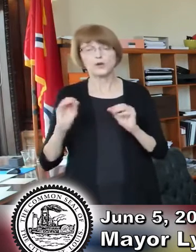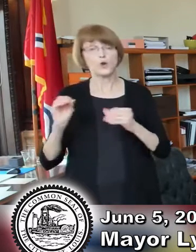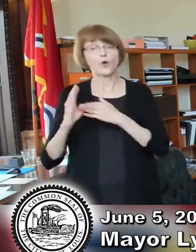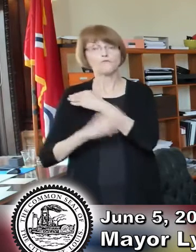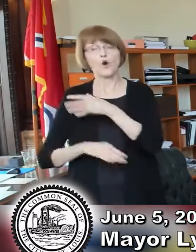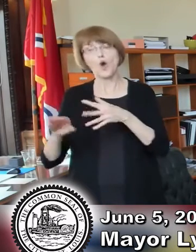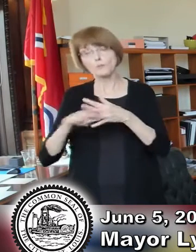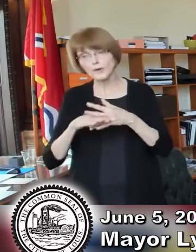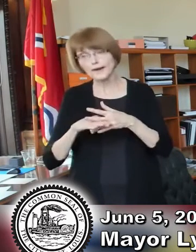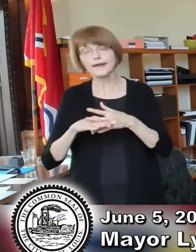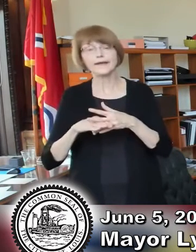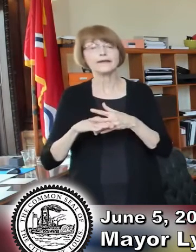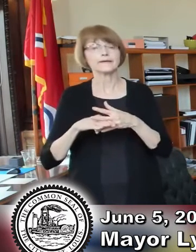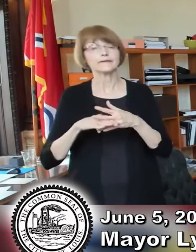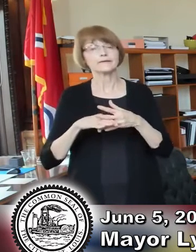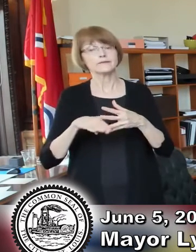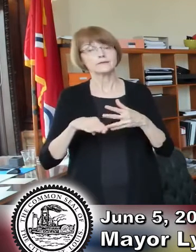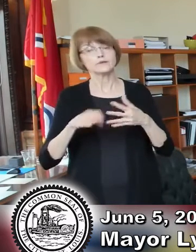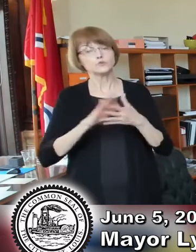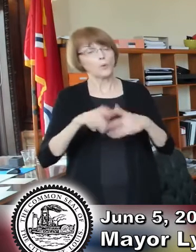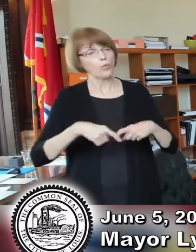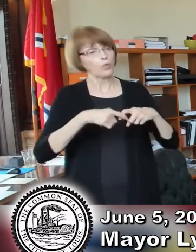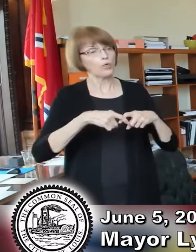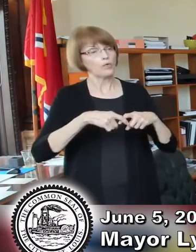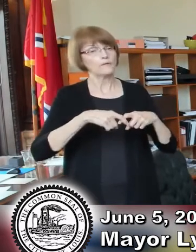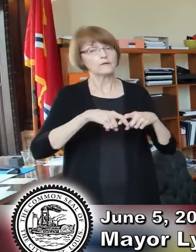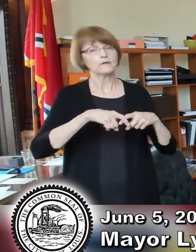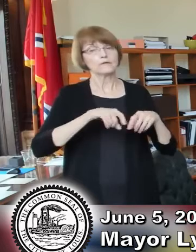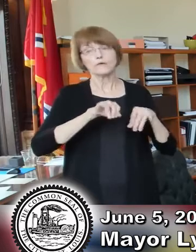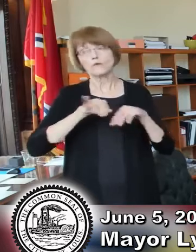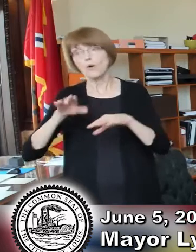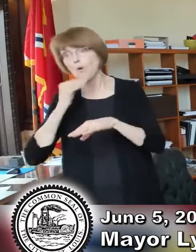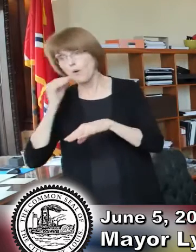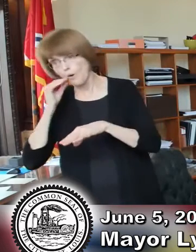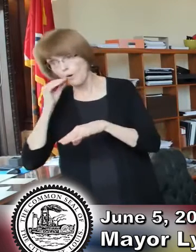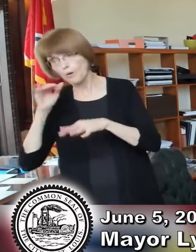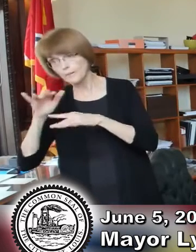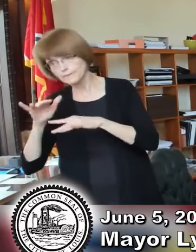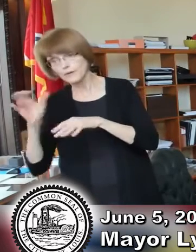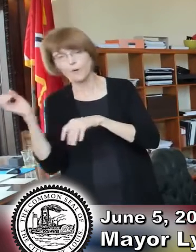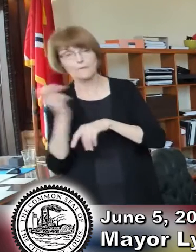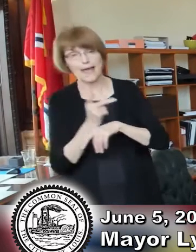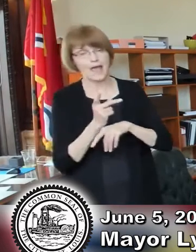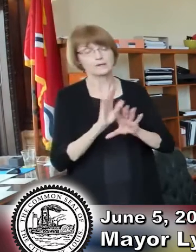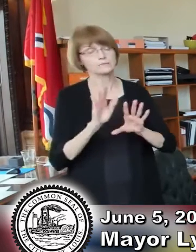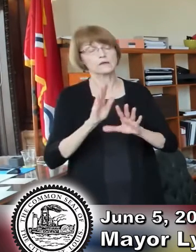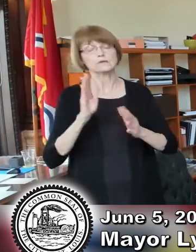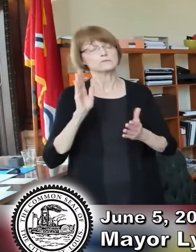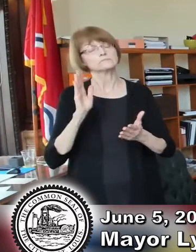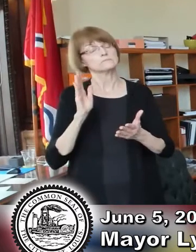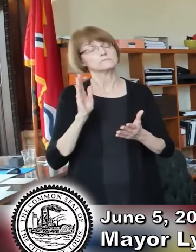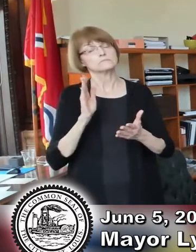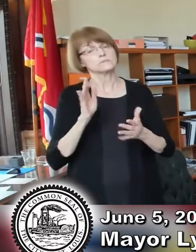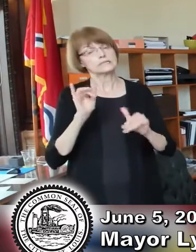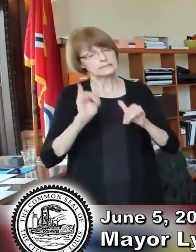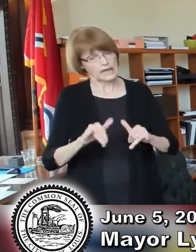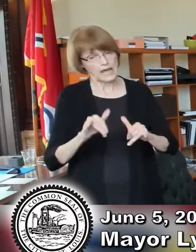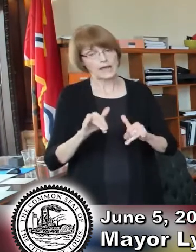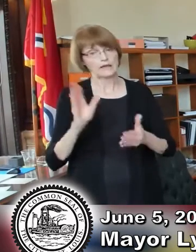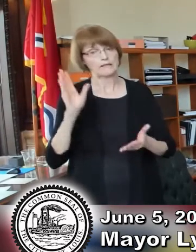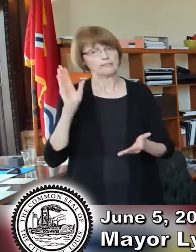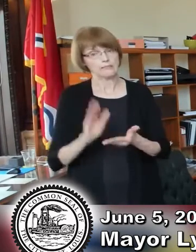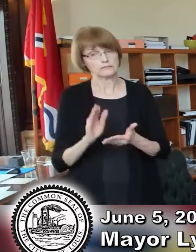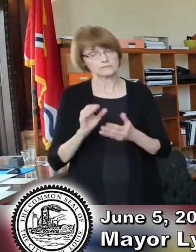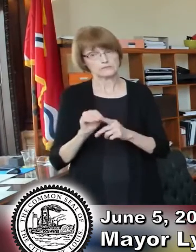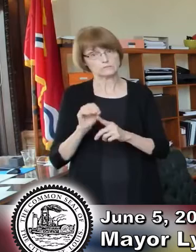where people go home and come back and therefore maybe have more exposure. So every school is trying to deal with this.